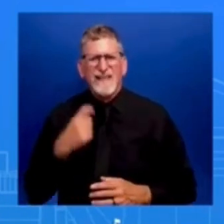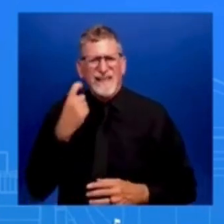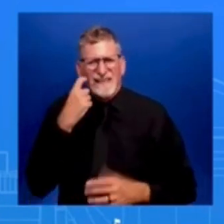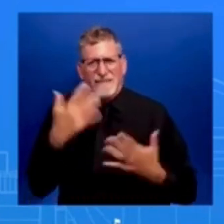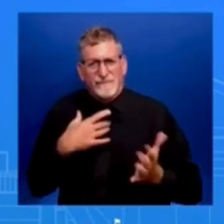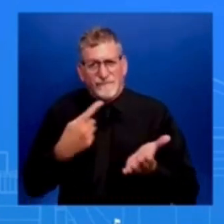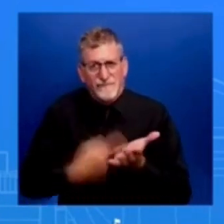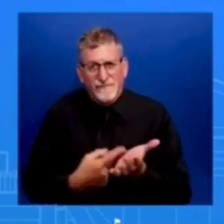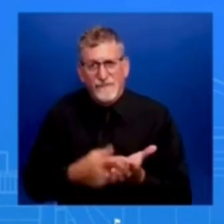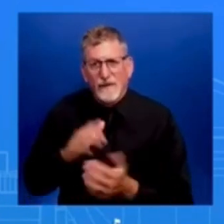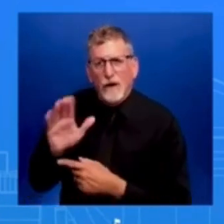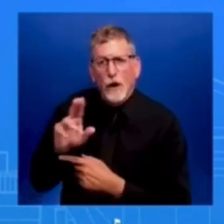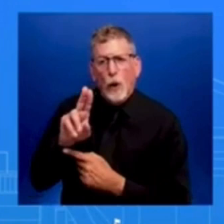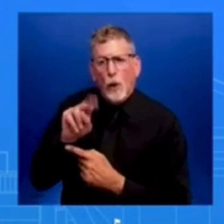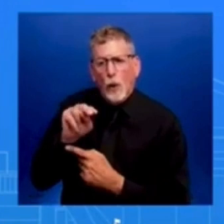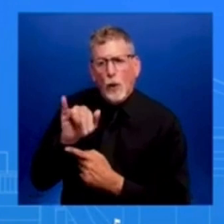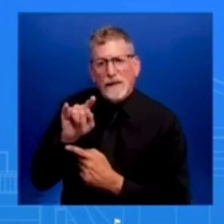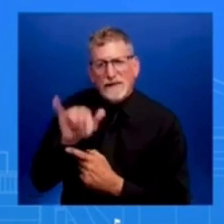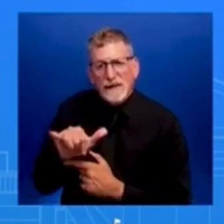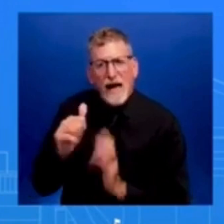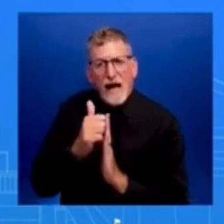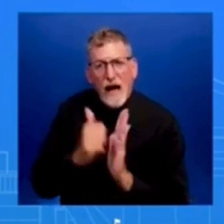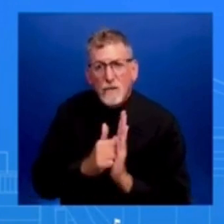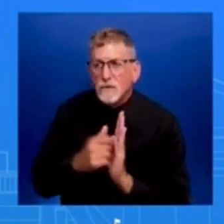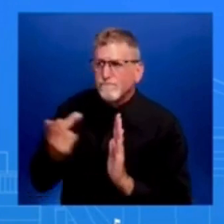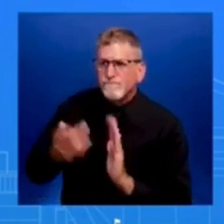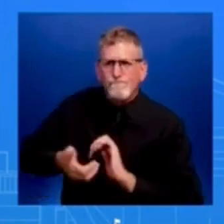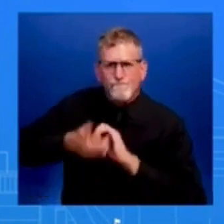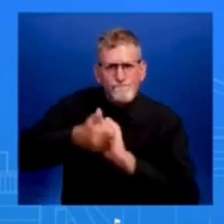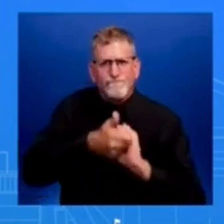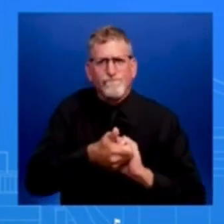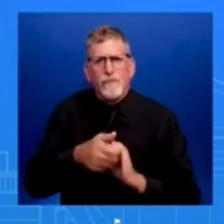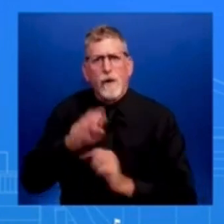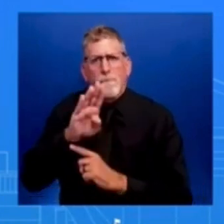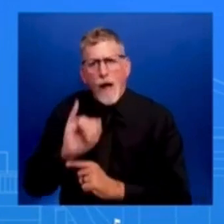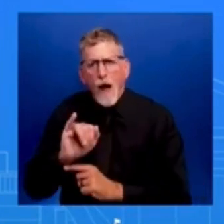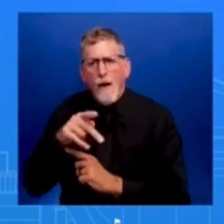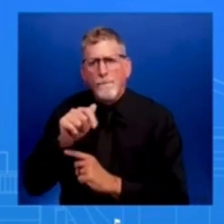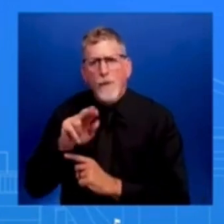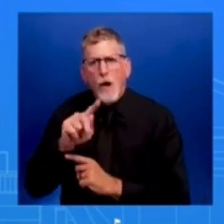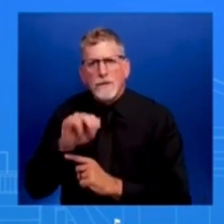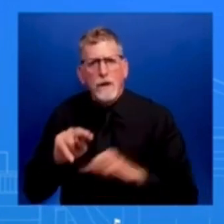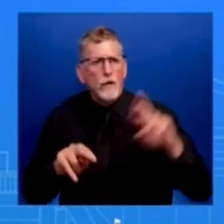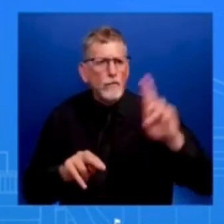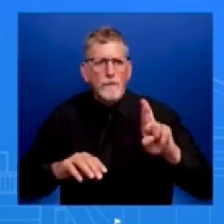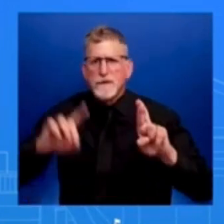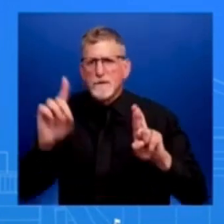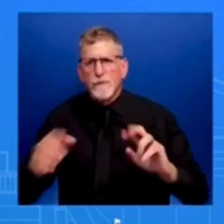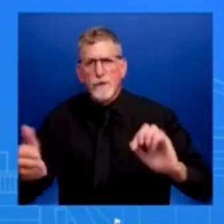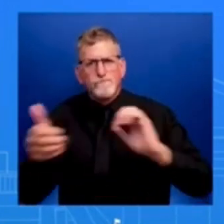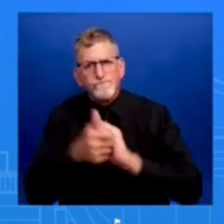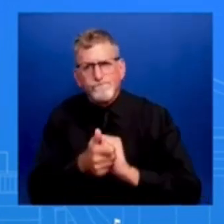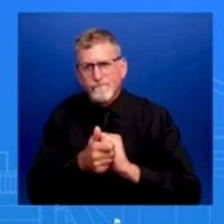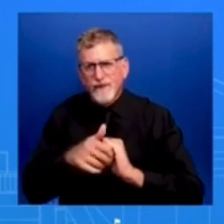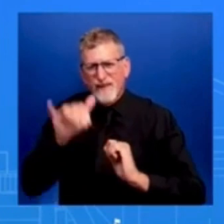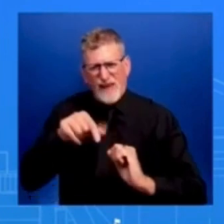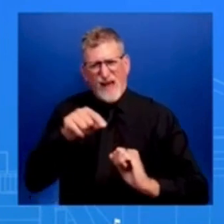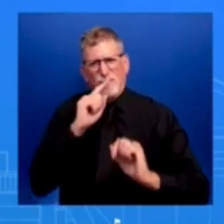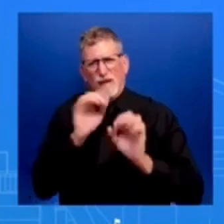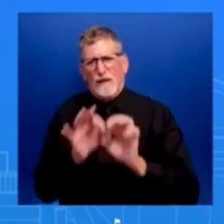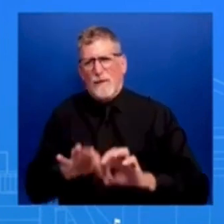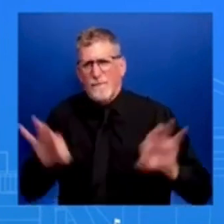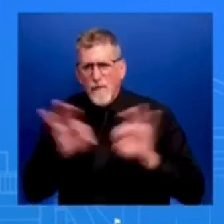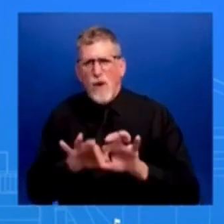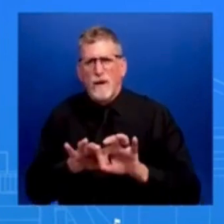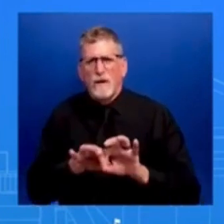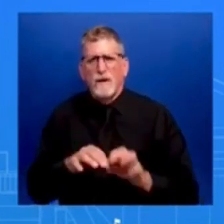way as it relates to issues that really matter to the American people, right? The cancer moonshot, which is actually going